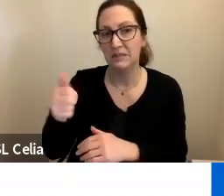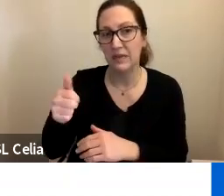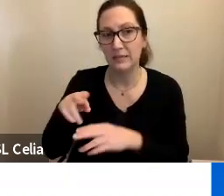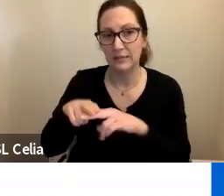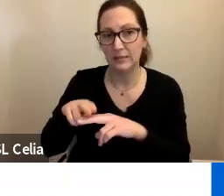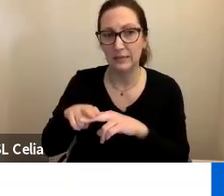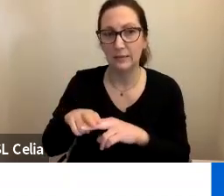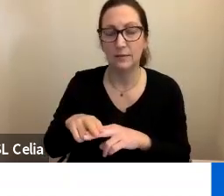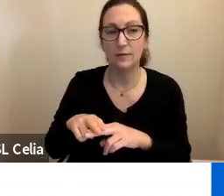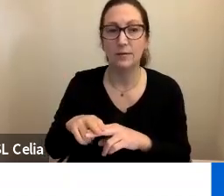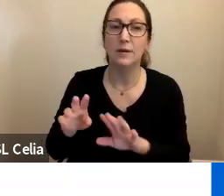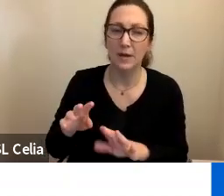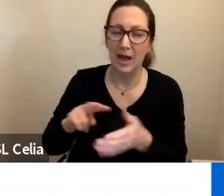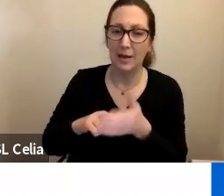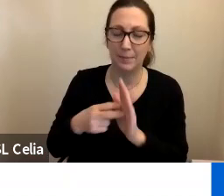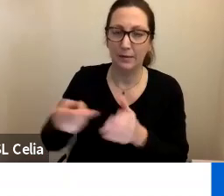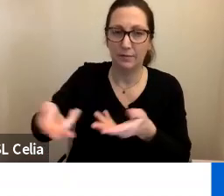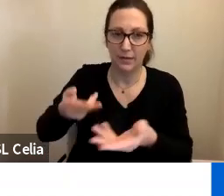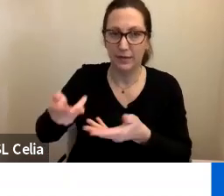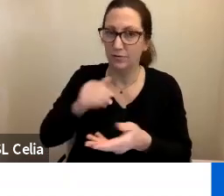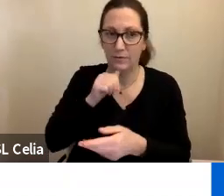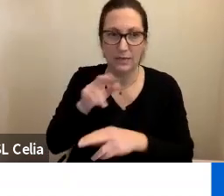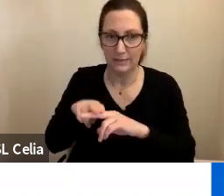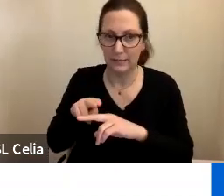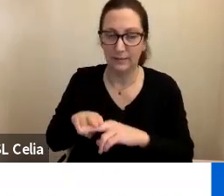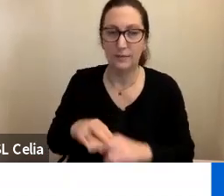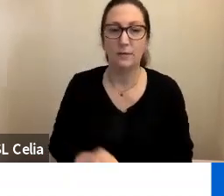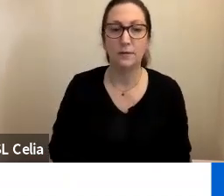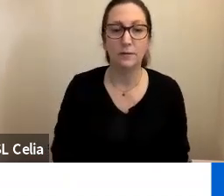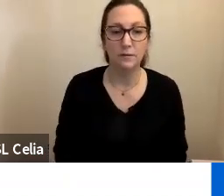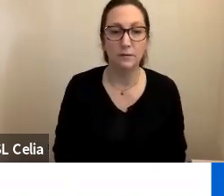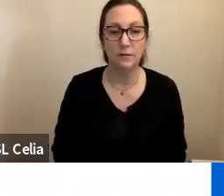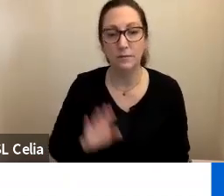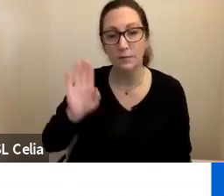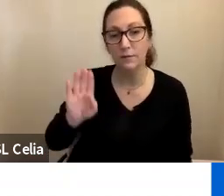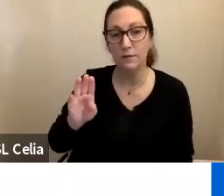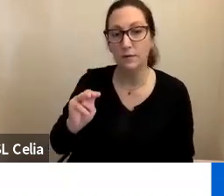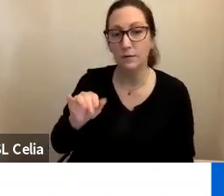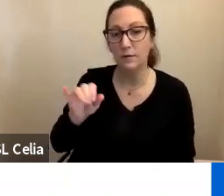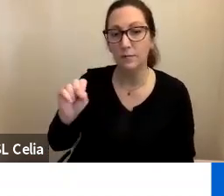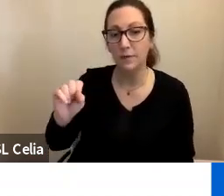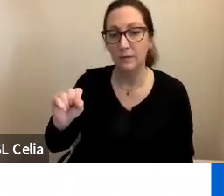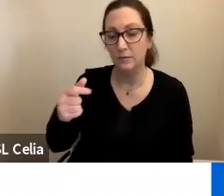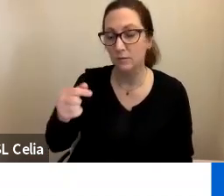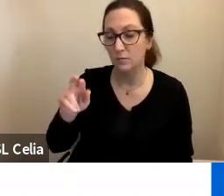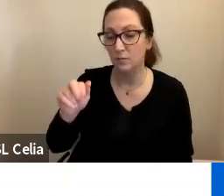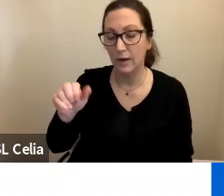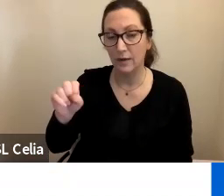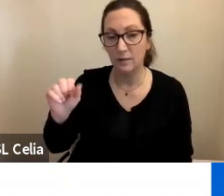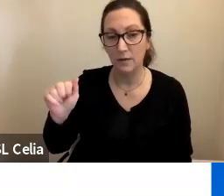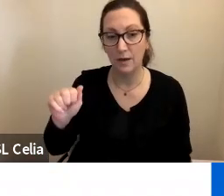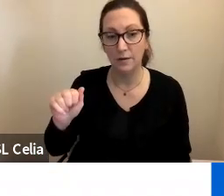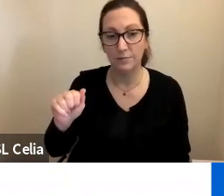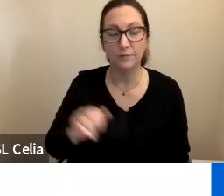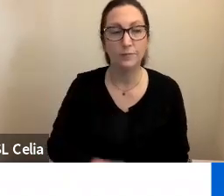I said seats. These are invitations. And I see Ms. Grassa, you have your hand up, followed by Ms.